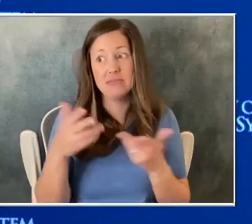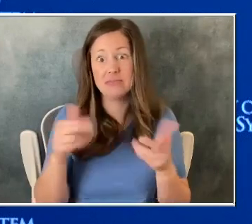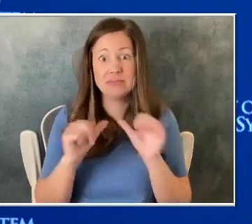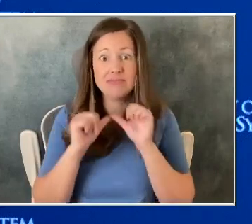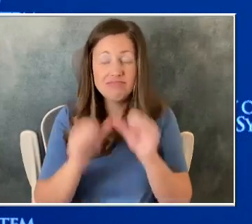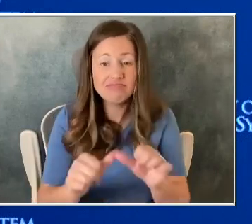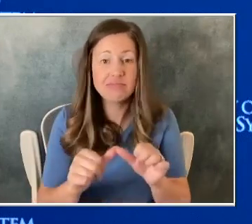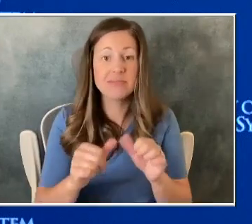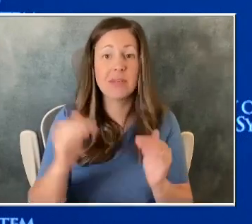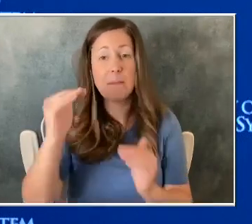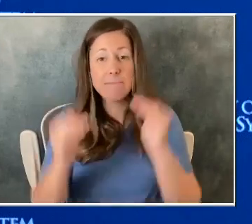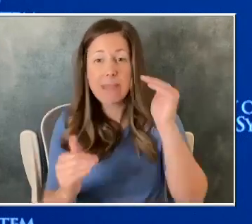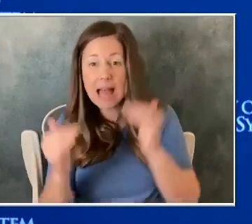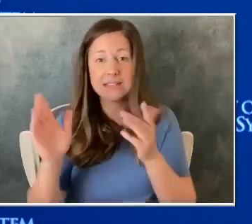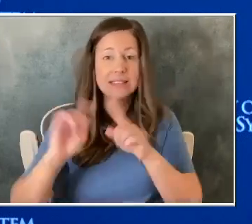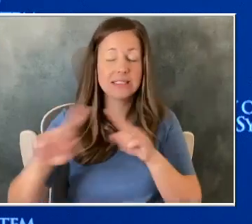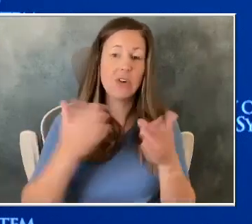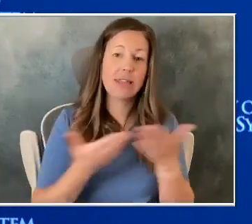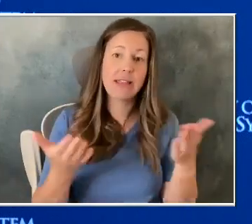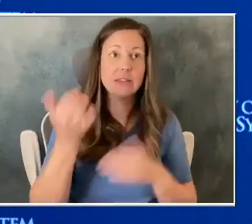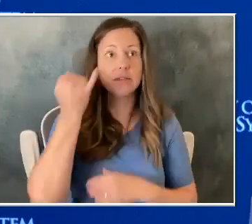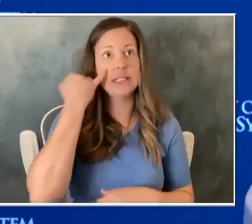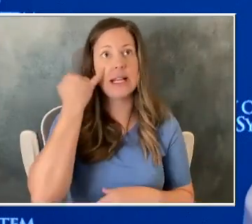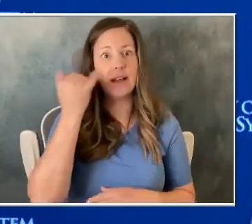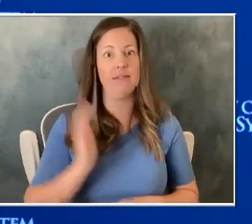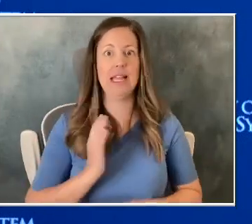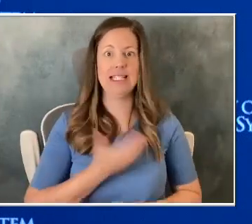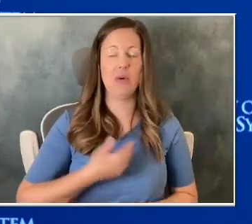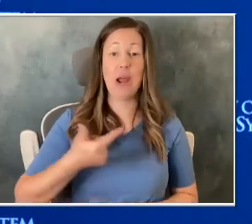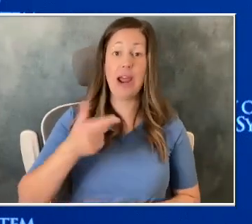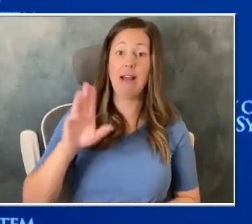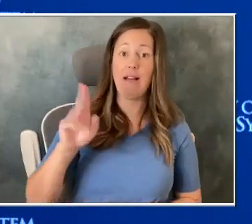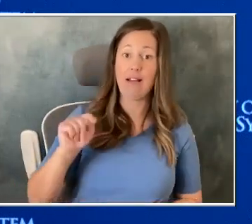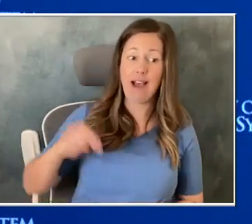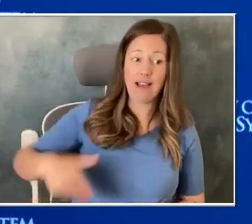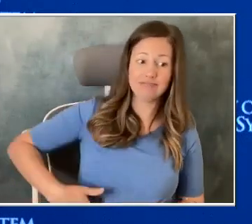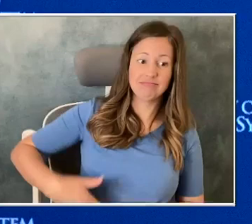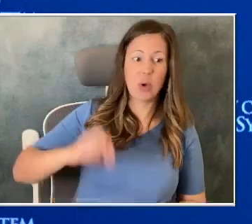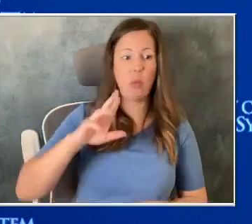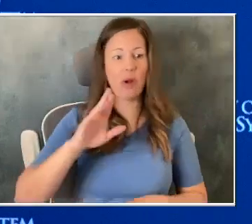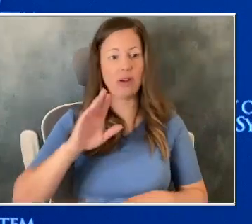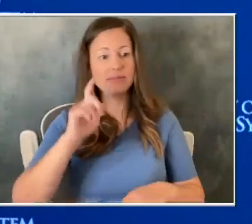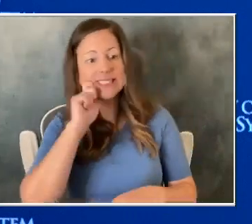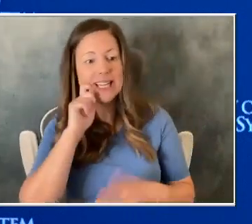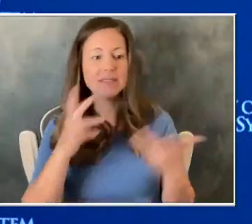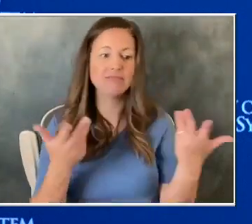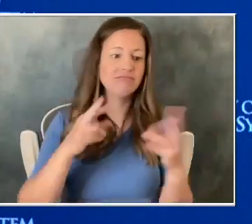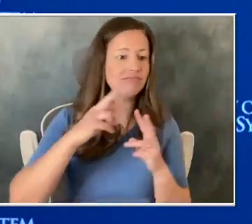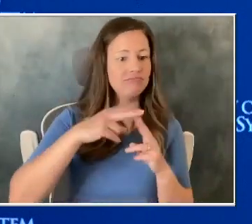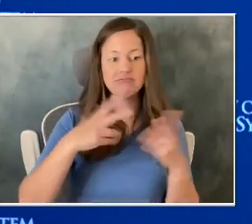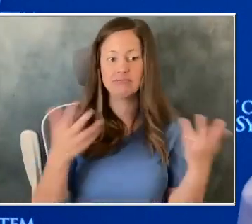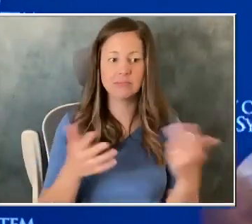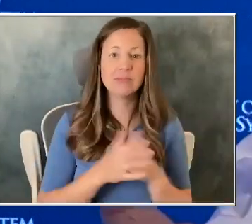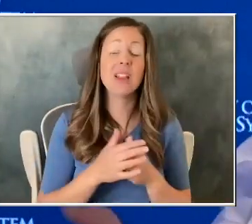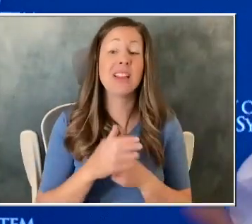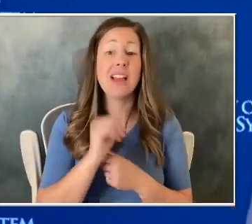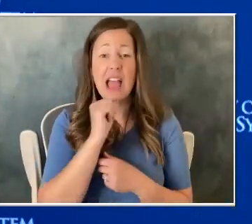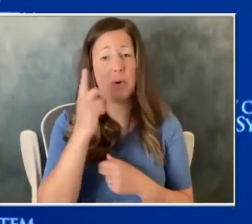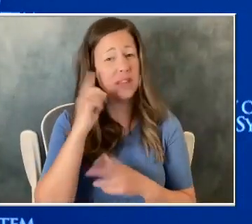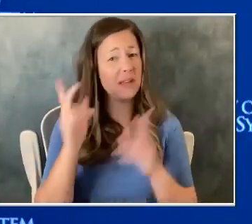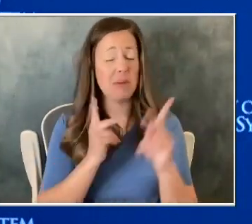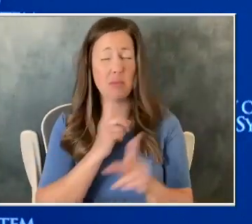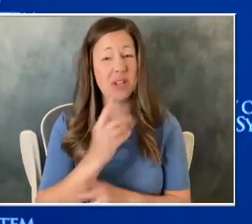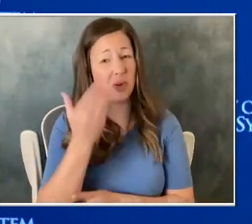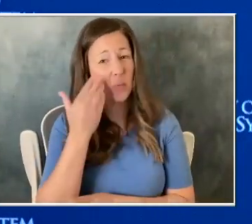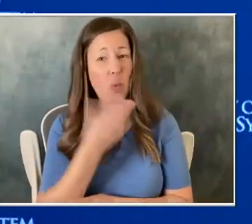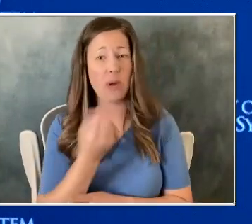balance of different things, whether it's in our gut or on our skin. And I don't think people really know and understand that. And that is one of the reasons